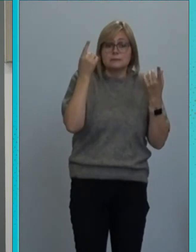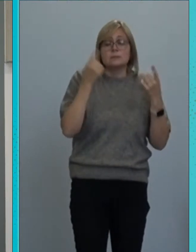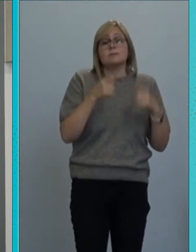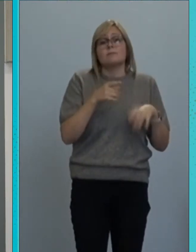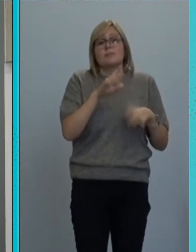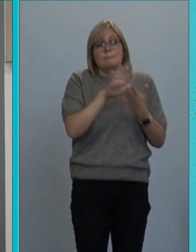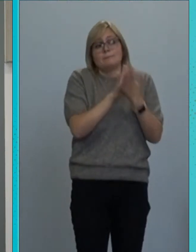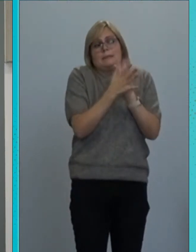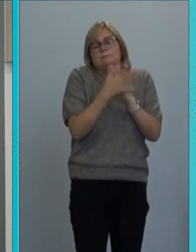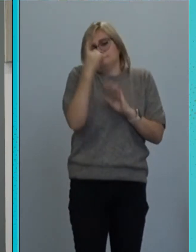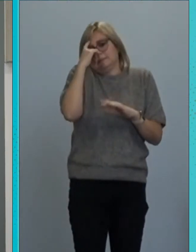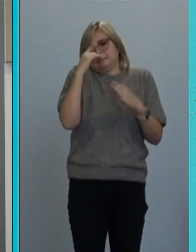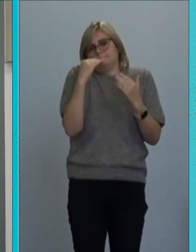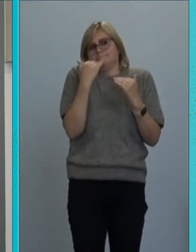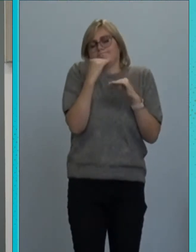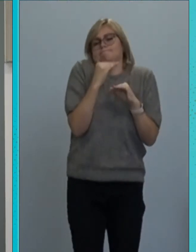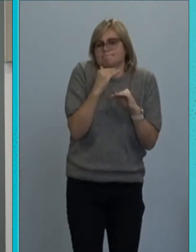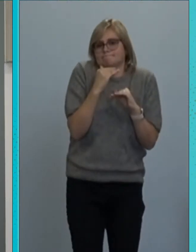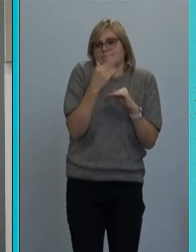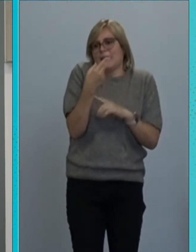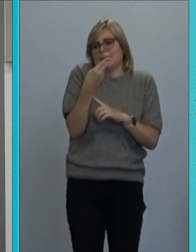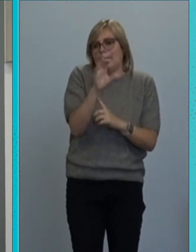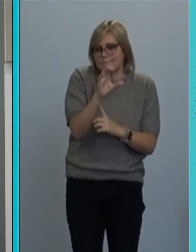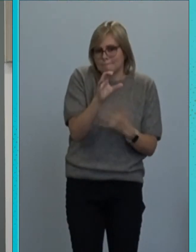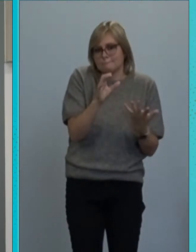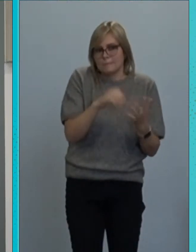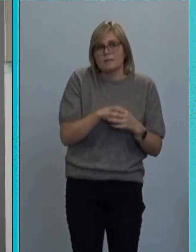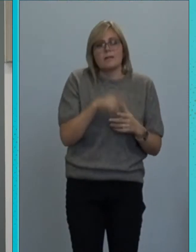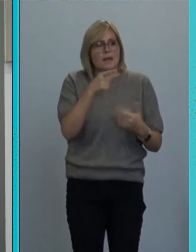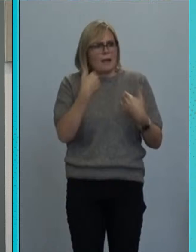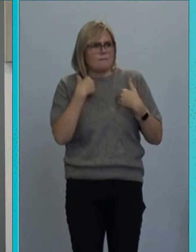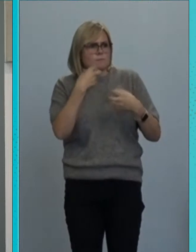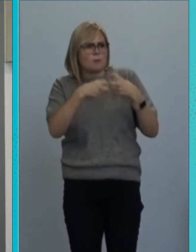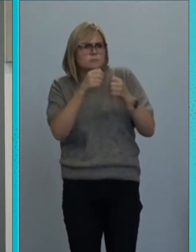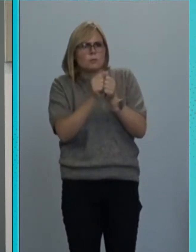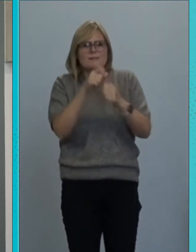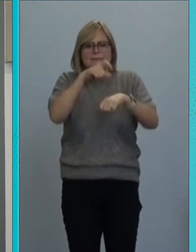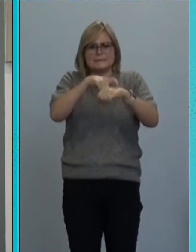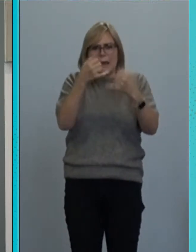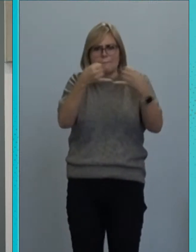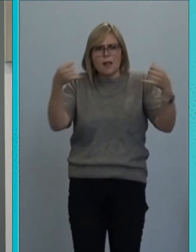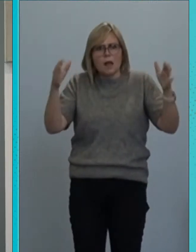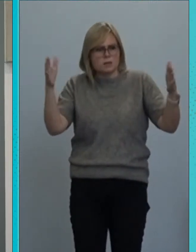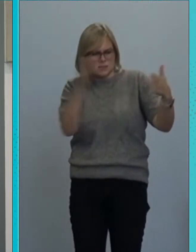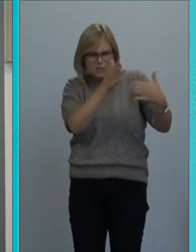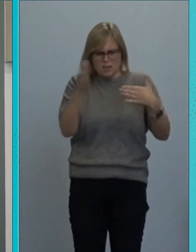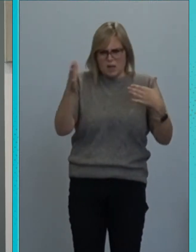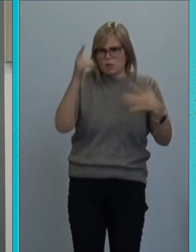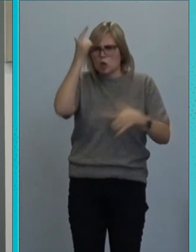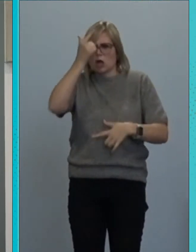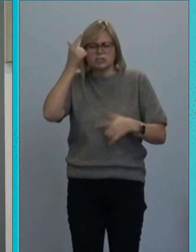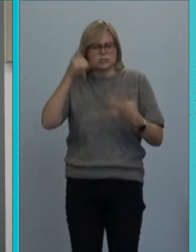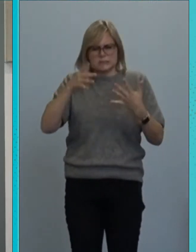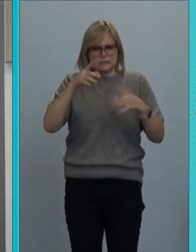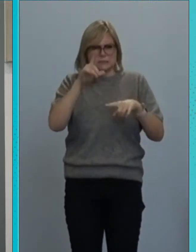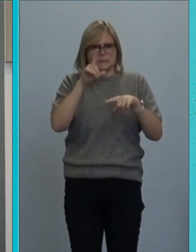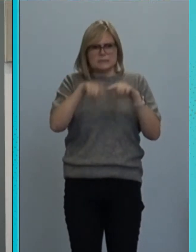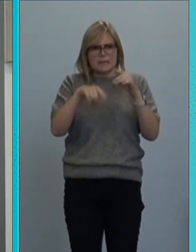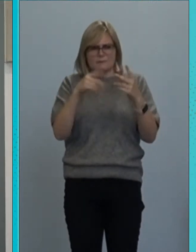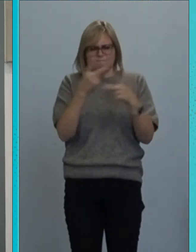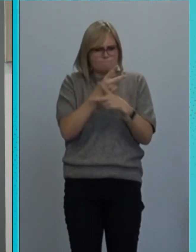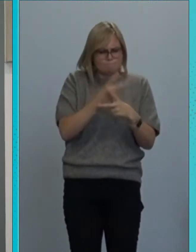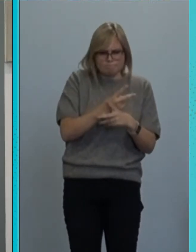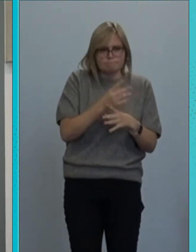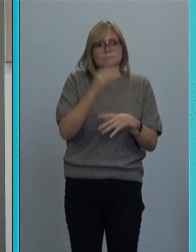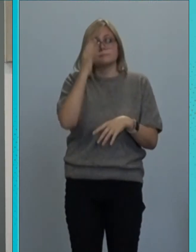handicapped. They have trouble with chronology, with logic. The development of language